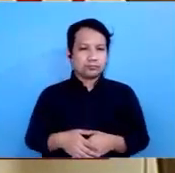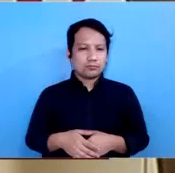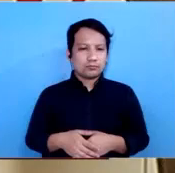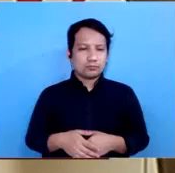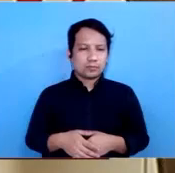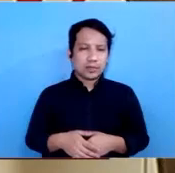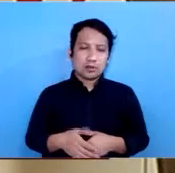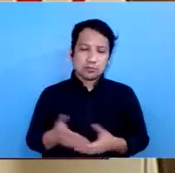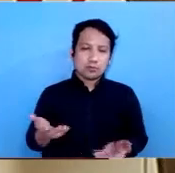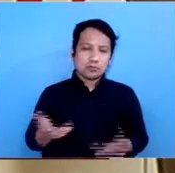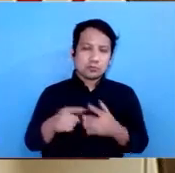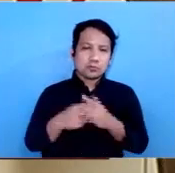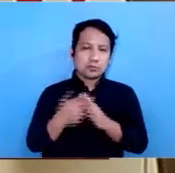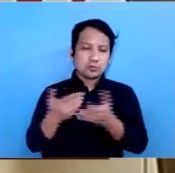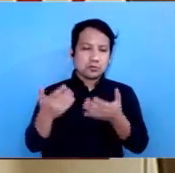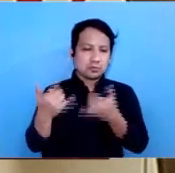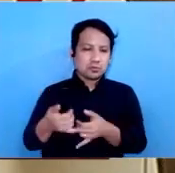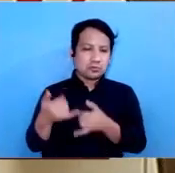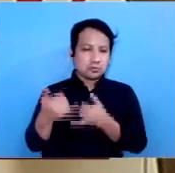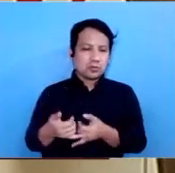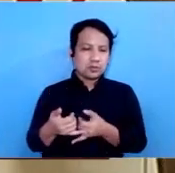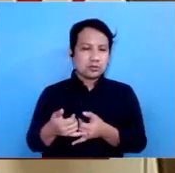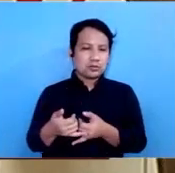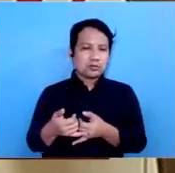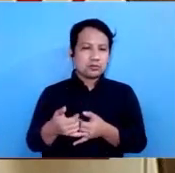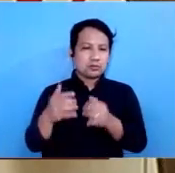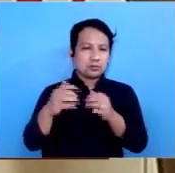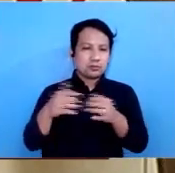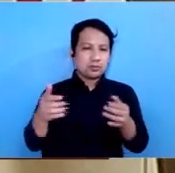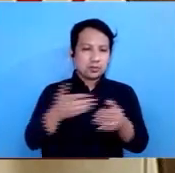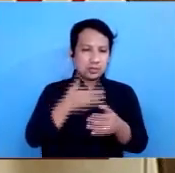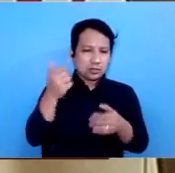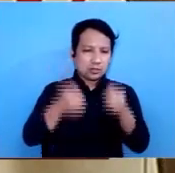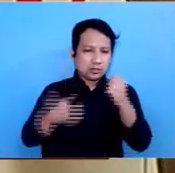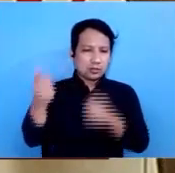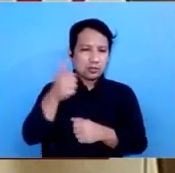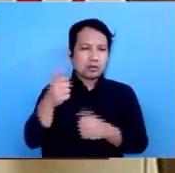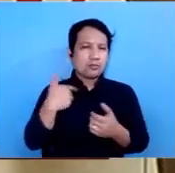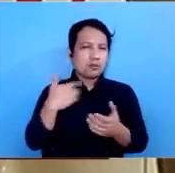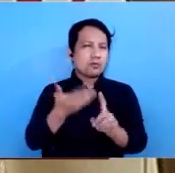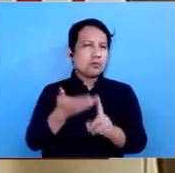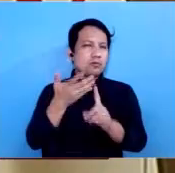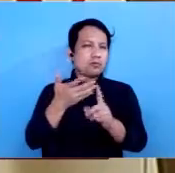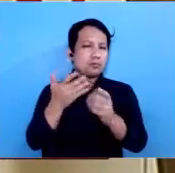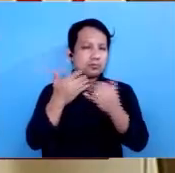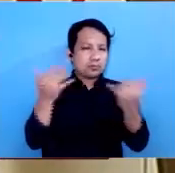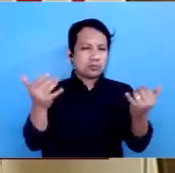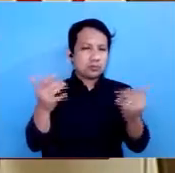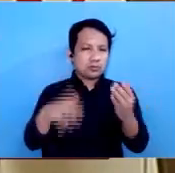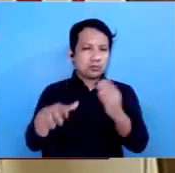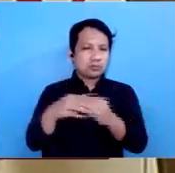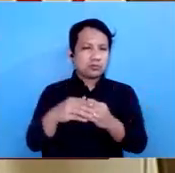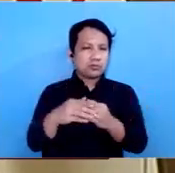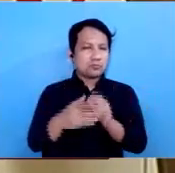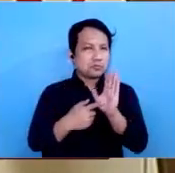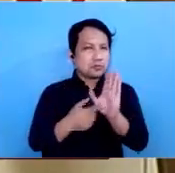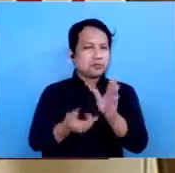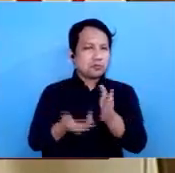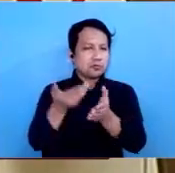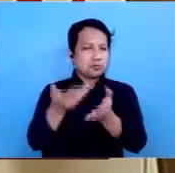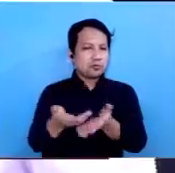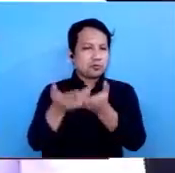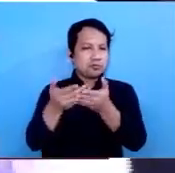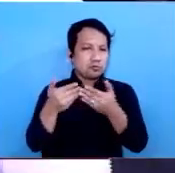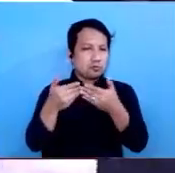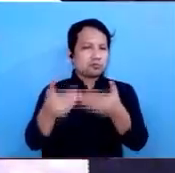you know, when we started playing basketball, the fans started playing better basketball, the fans started going crazy, and that just lifted us up and kept us moving